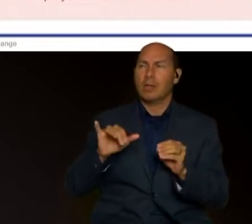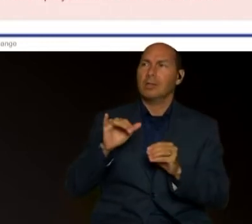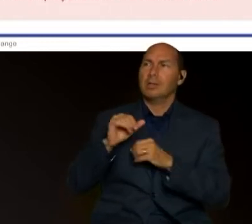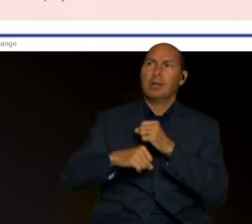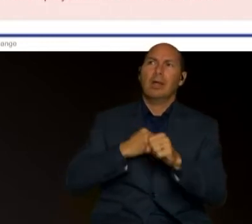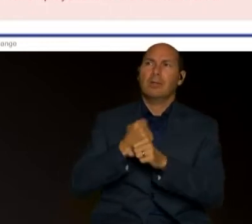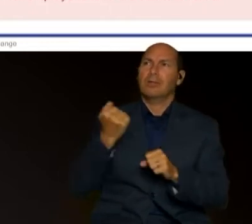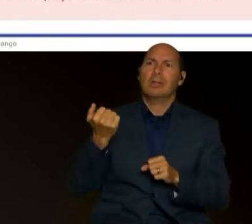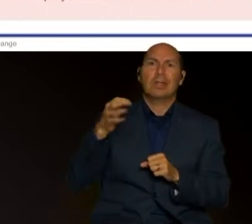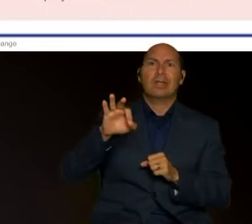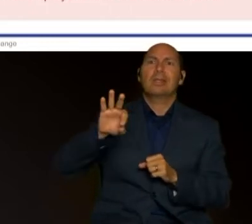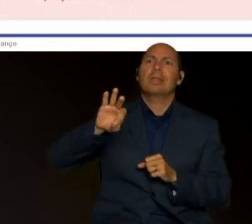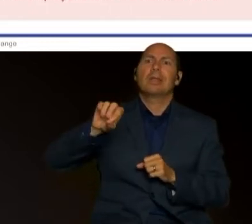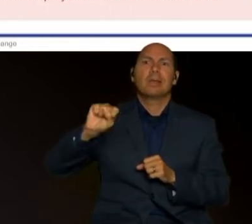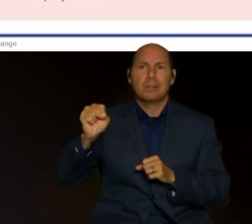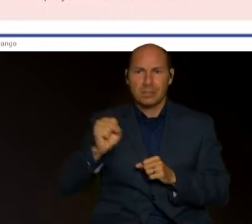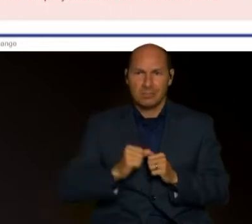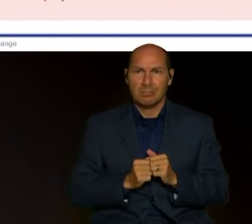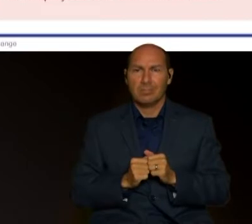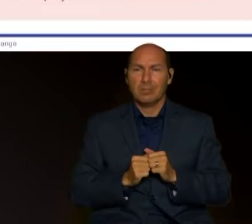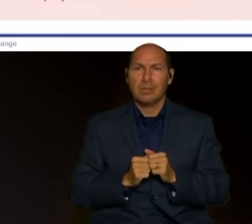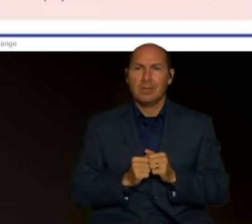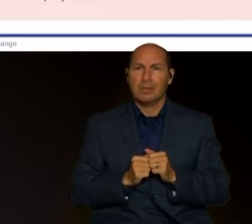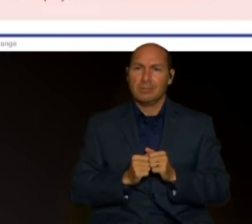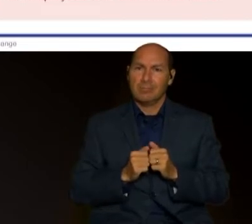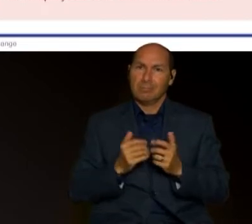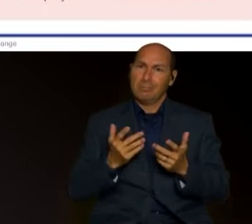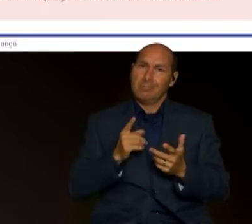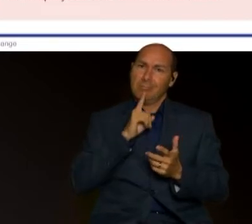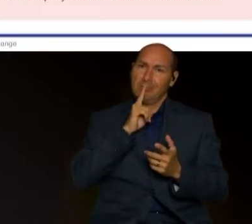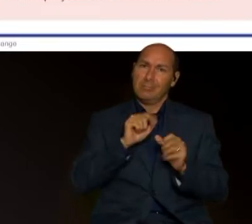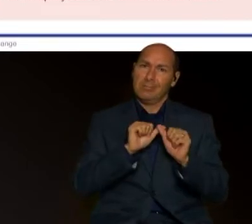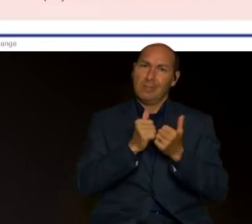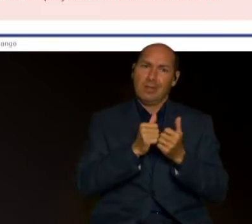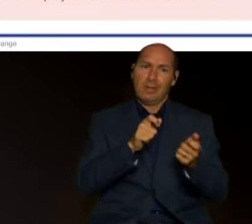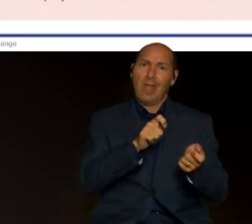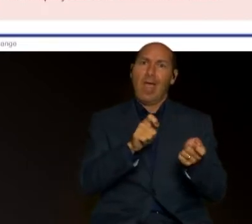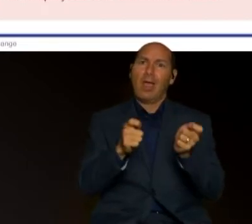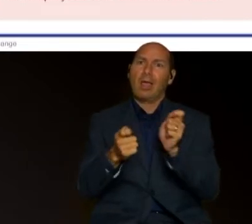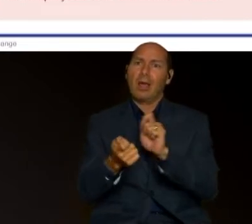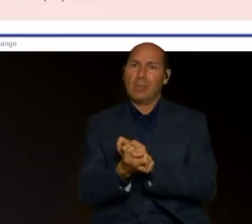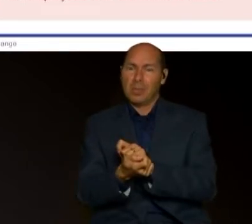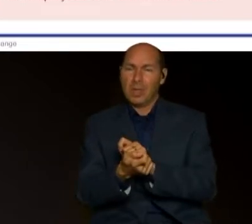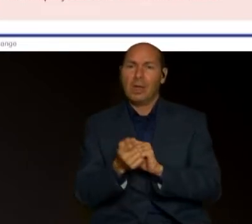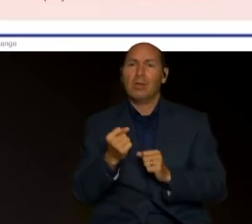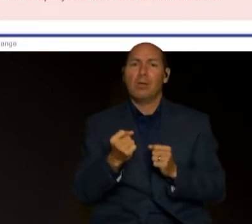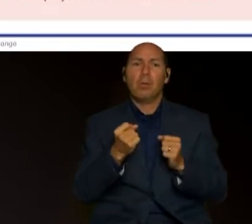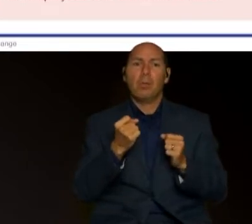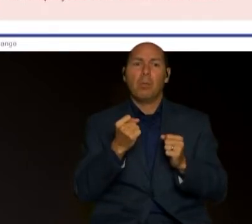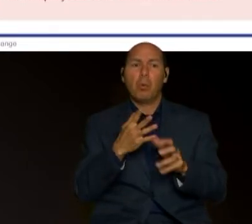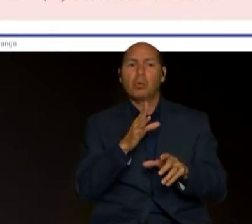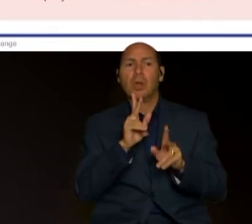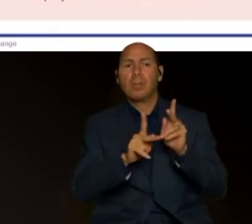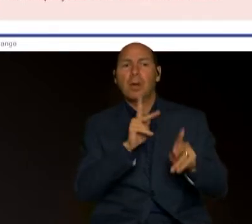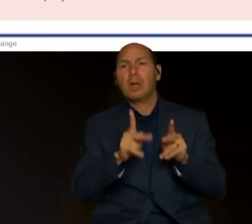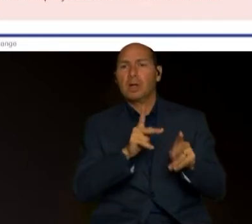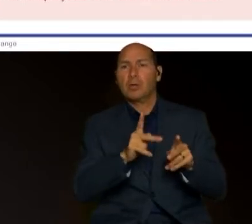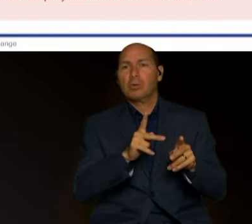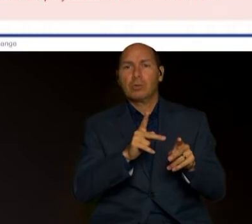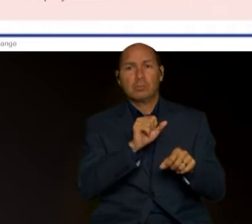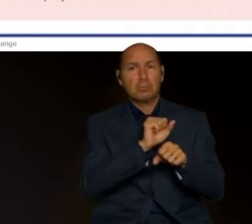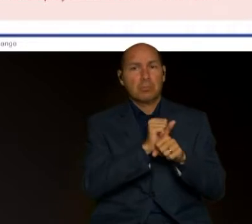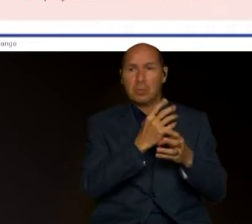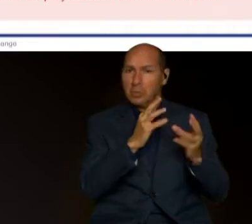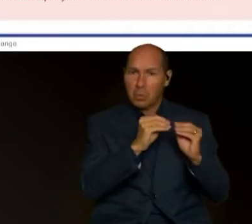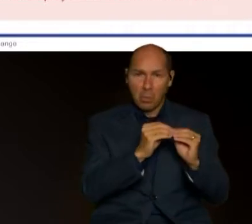designed for the 90s, and this agency has changed. They have lost many employees. A lot of new technology has